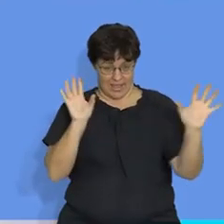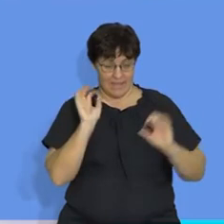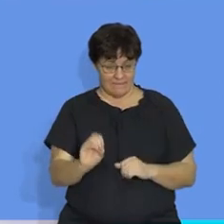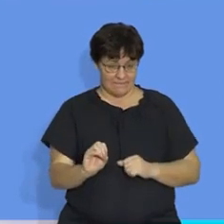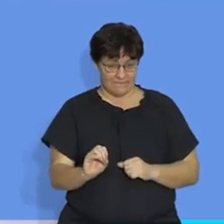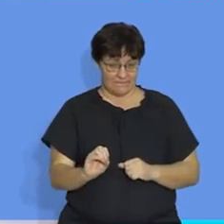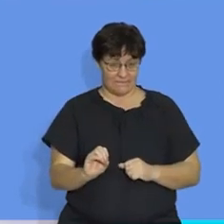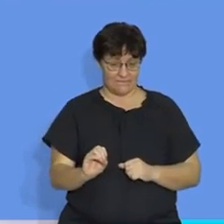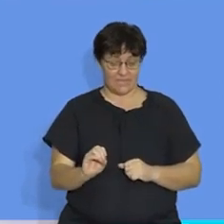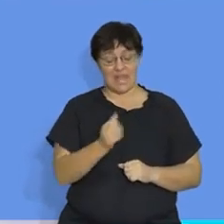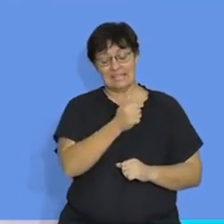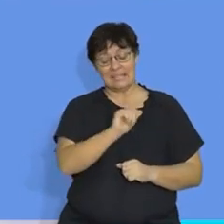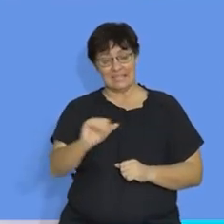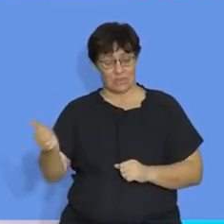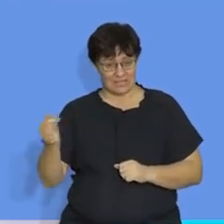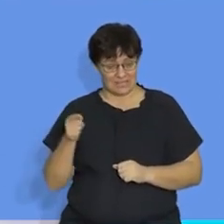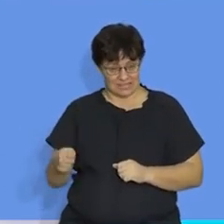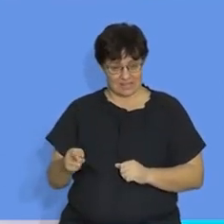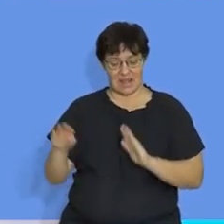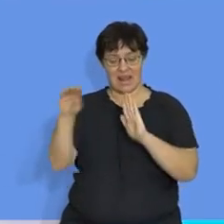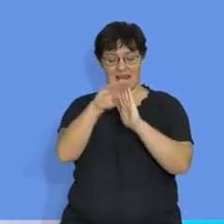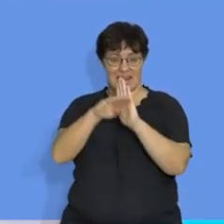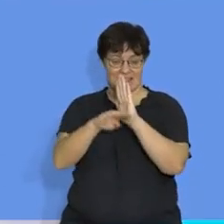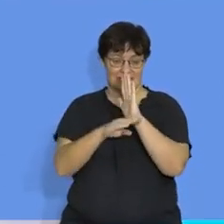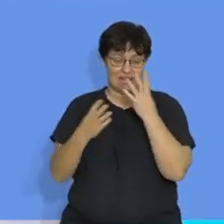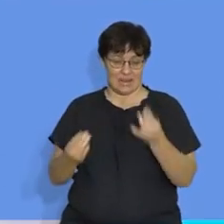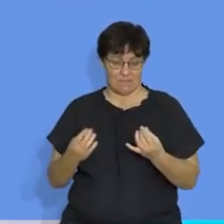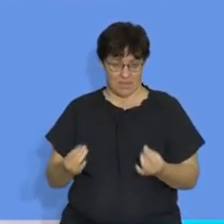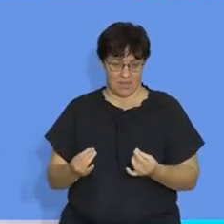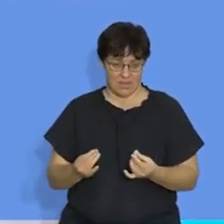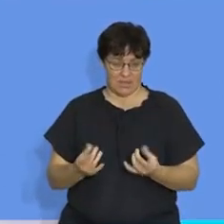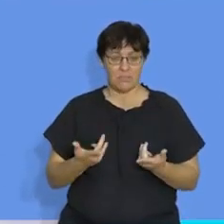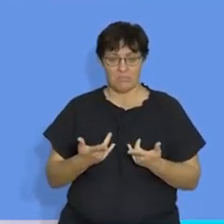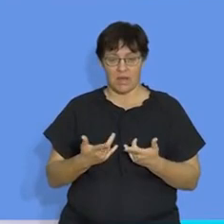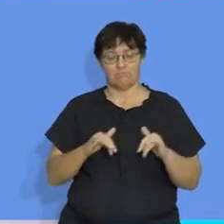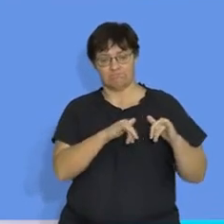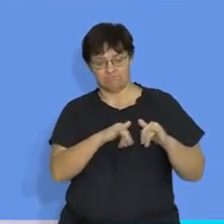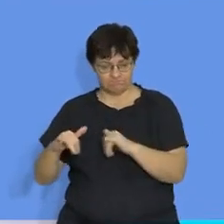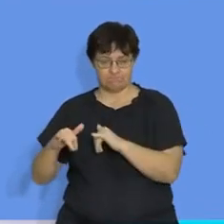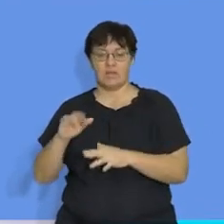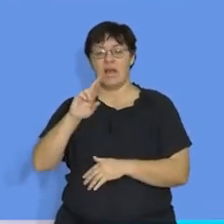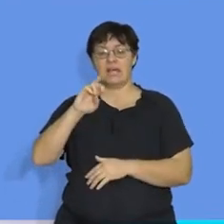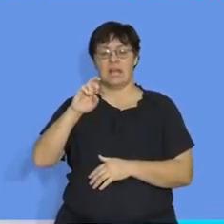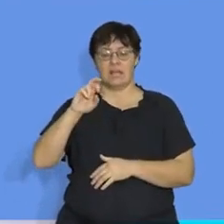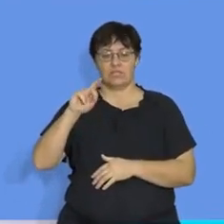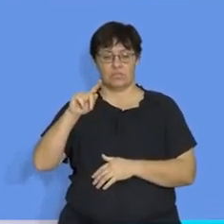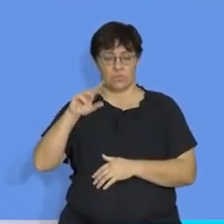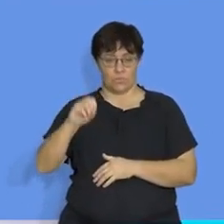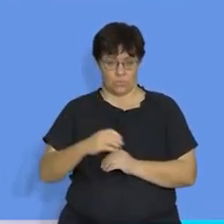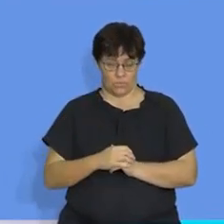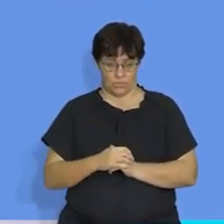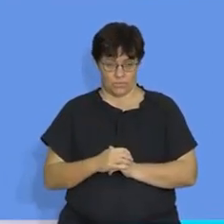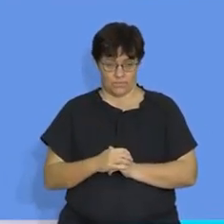A geometric sequence is a list of numbers where there is a common ratio between terms.